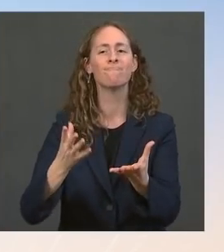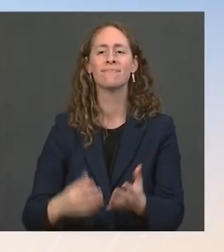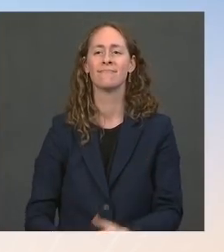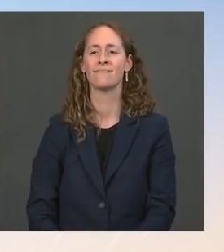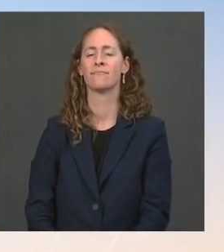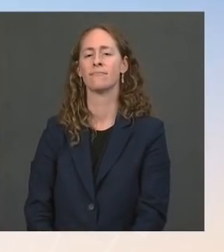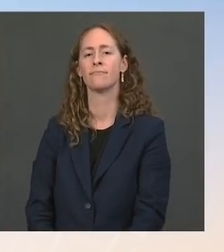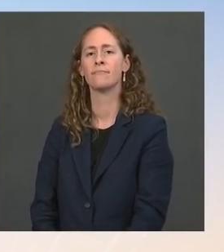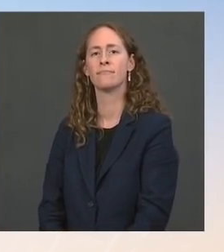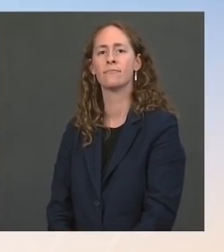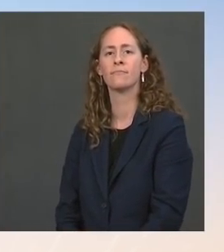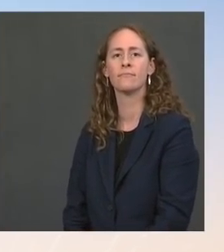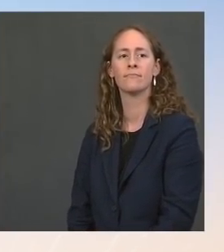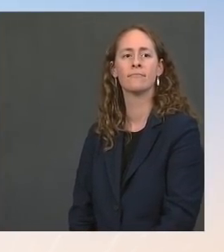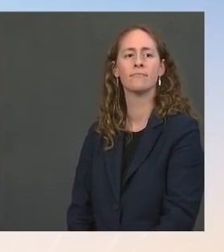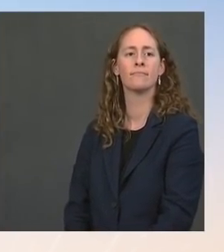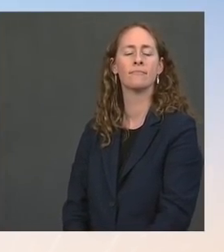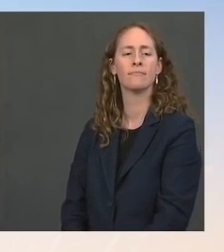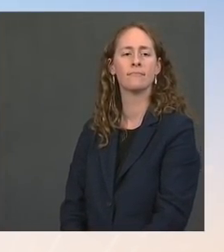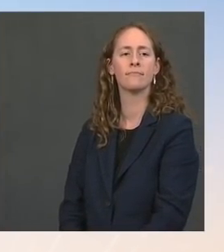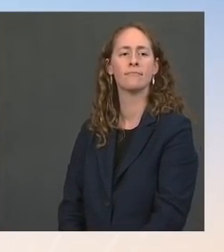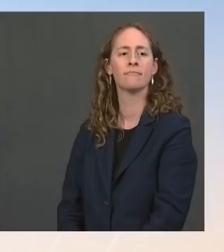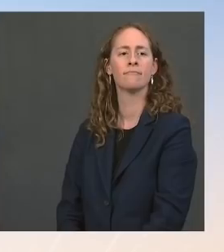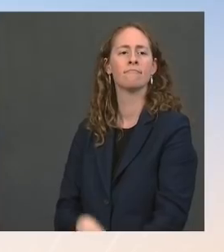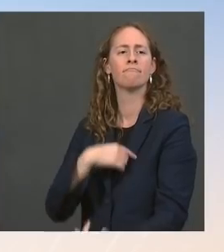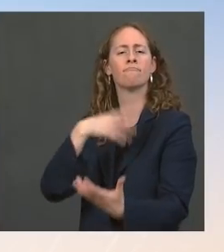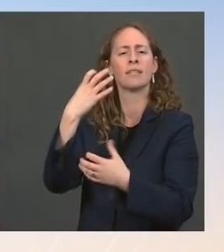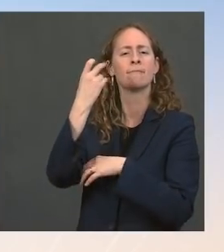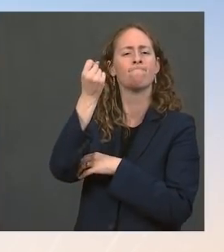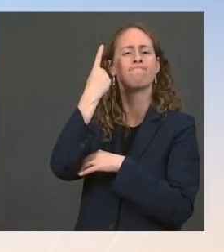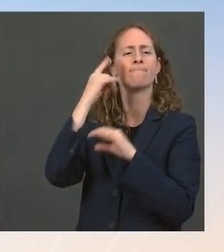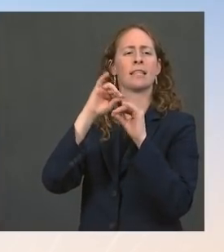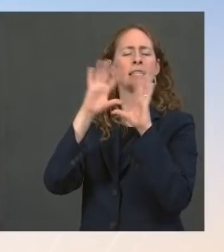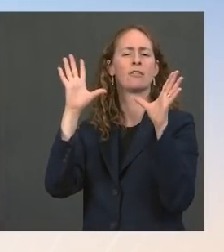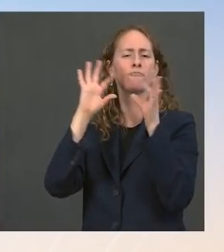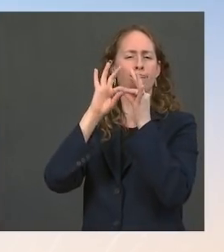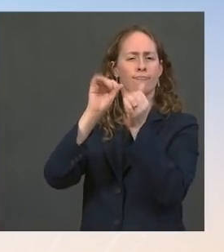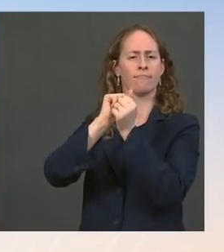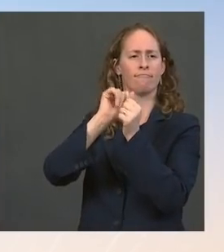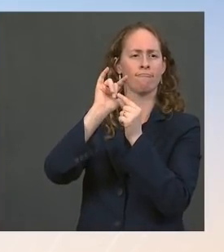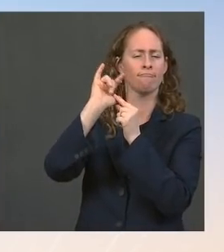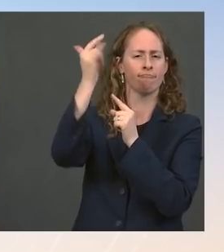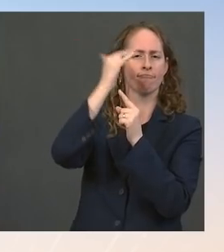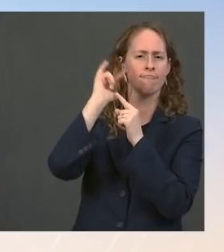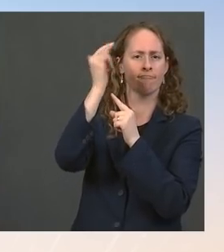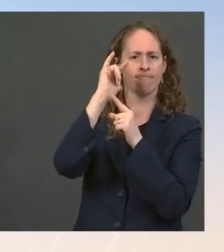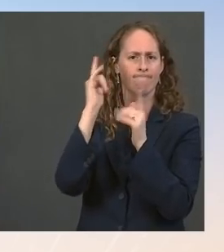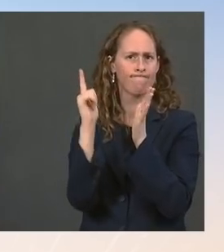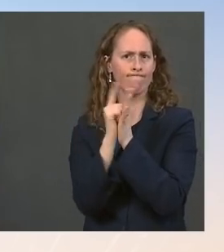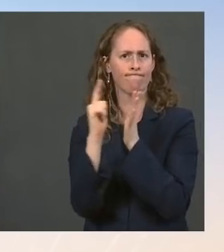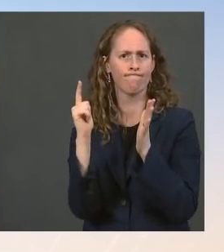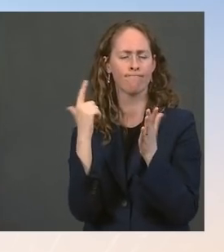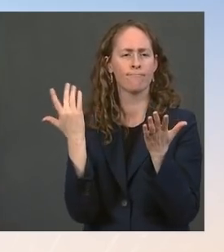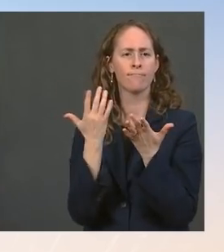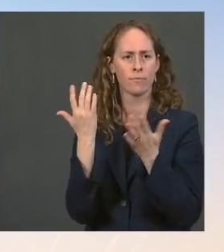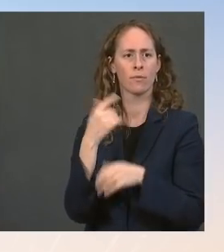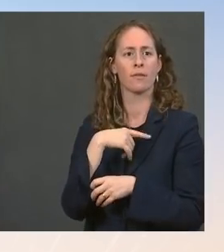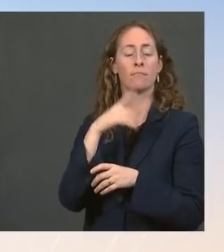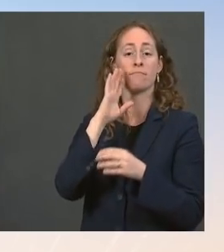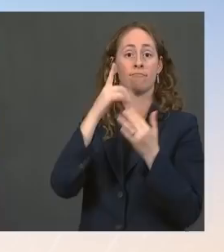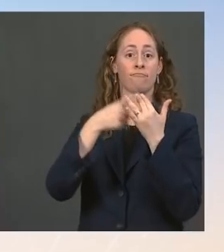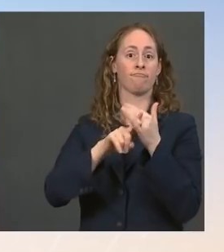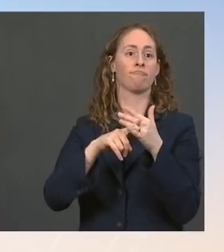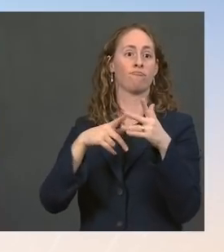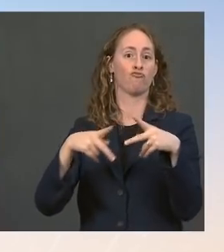Help us figure out something about the travel restrictions. So, okay. Starting in the beginning of November, people